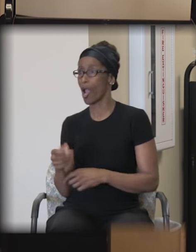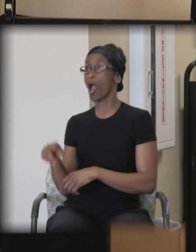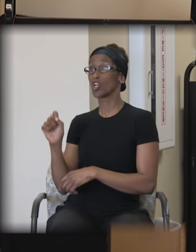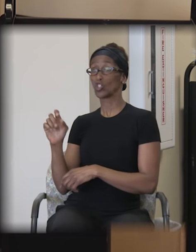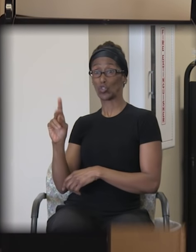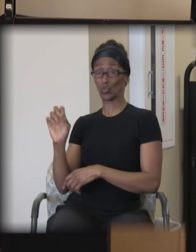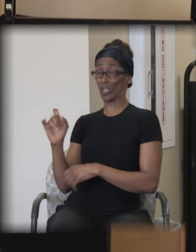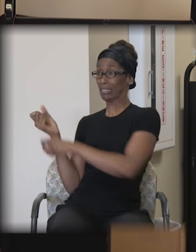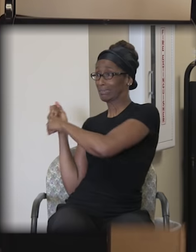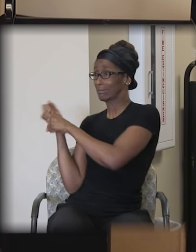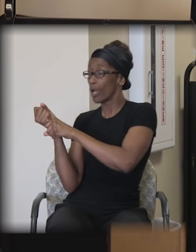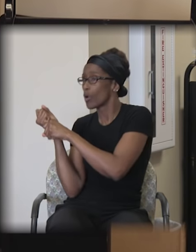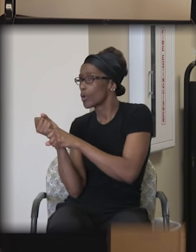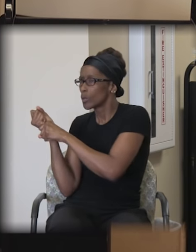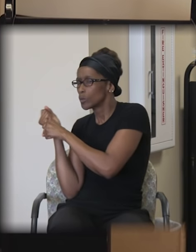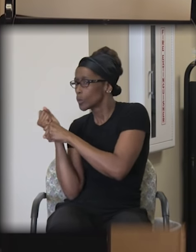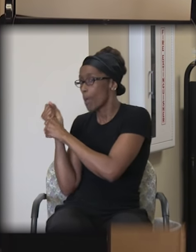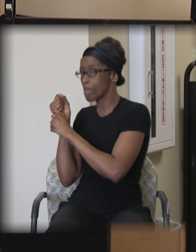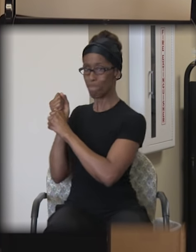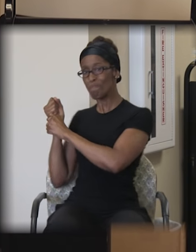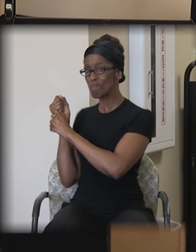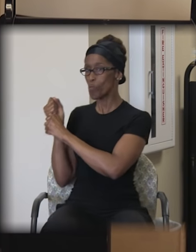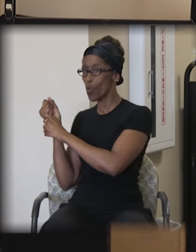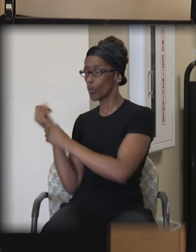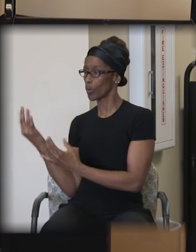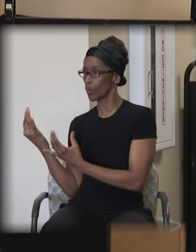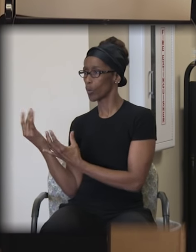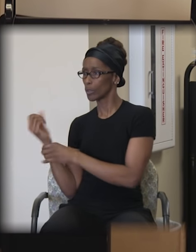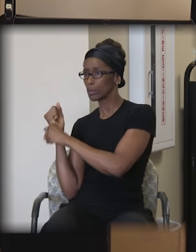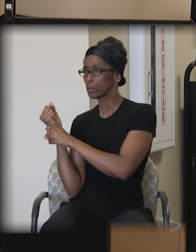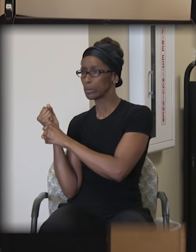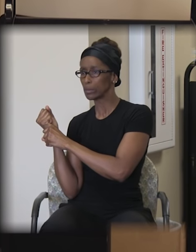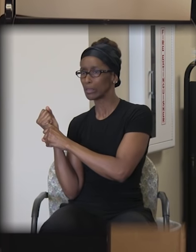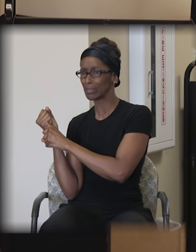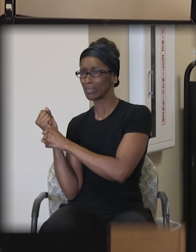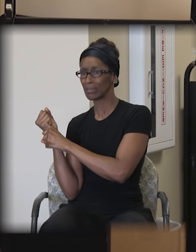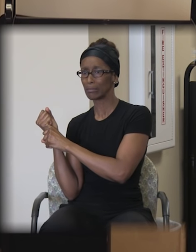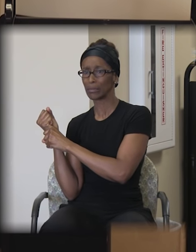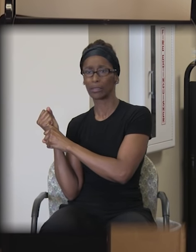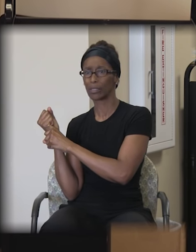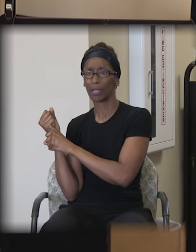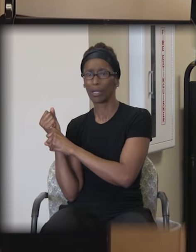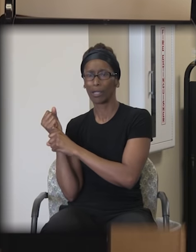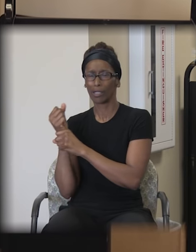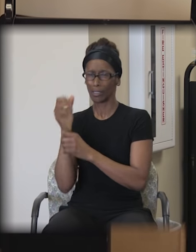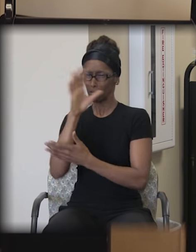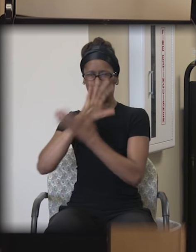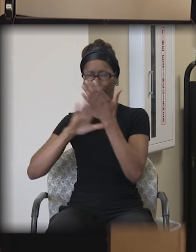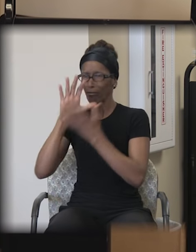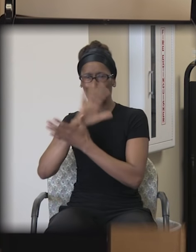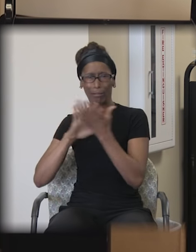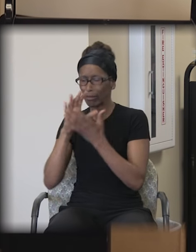stood, gripping his bat, waiting for the next pitch. But the next pitch never came. William was